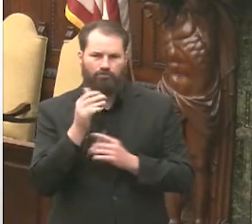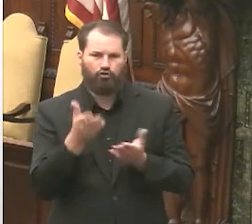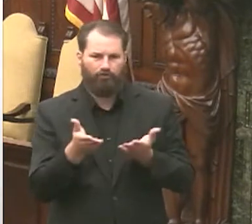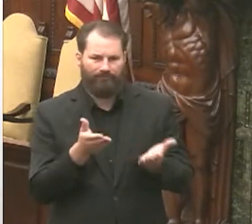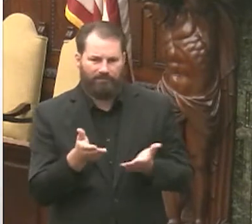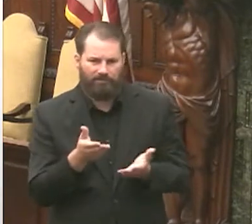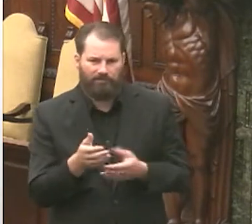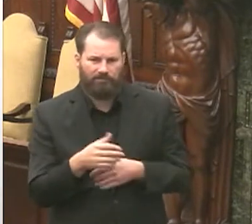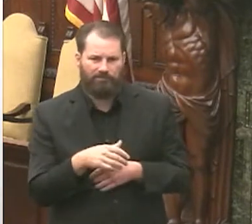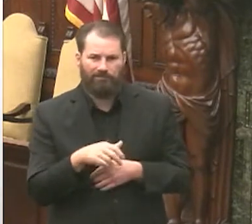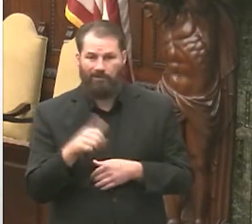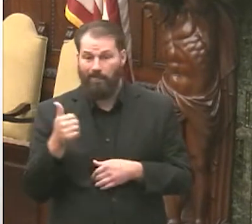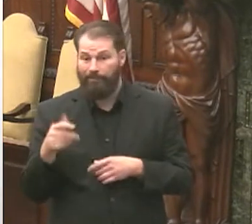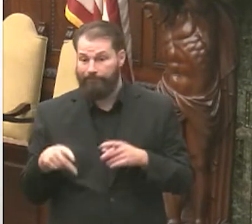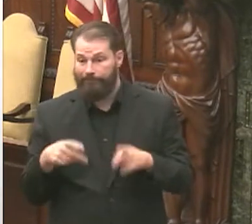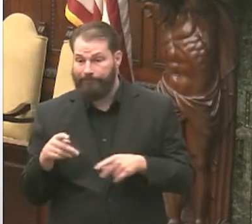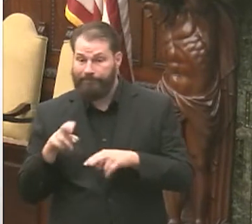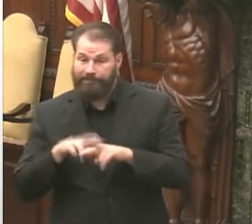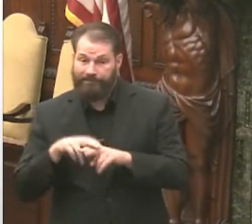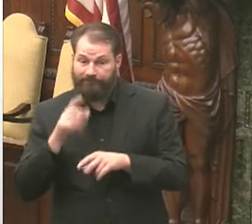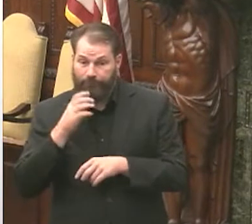being able to get a drink without food,